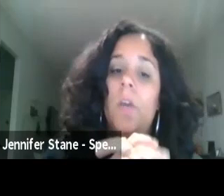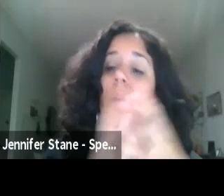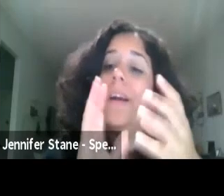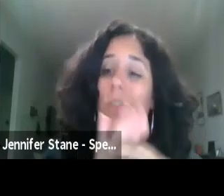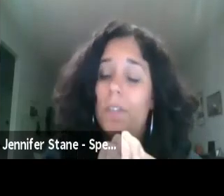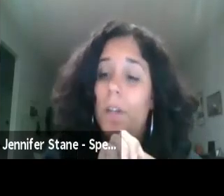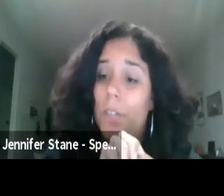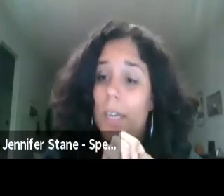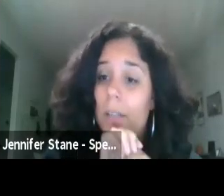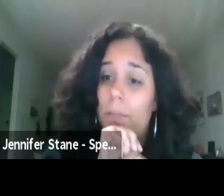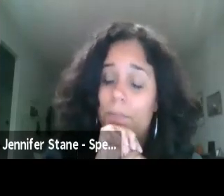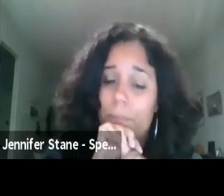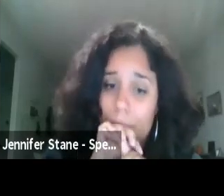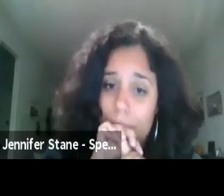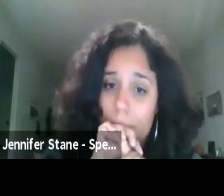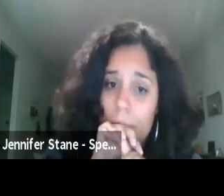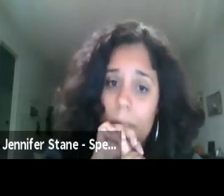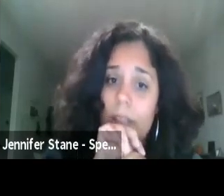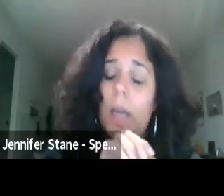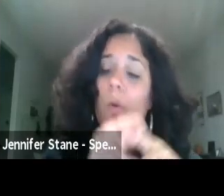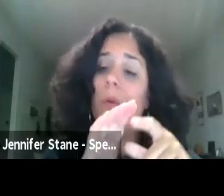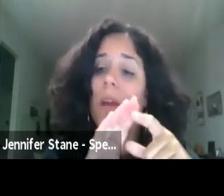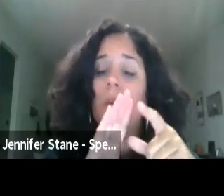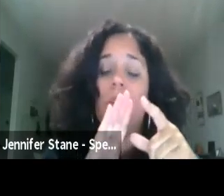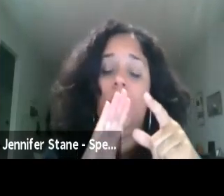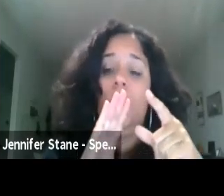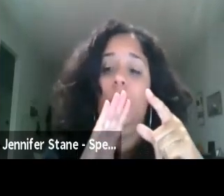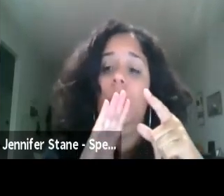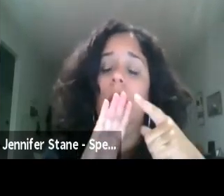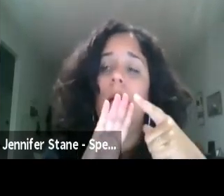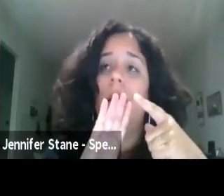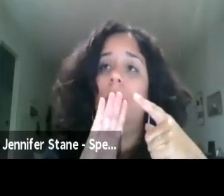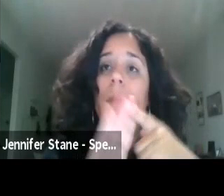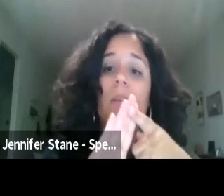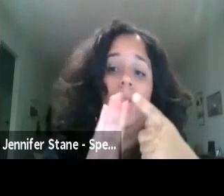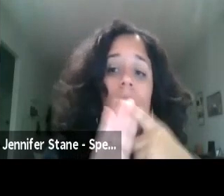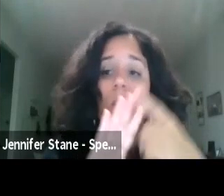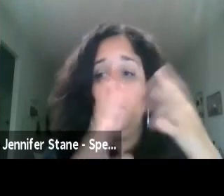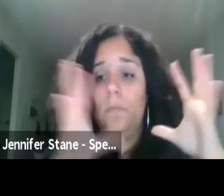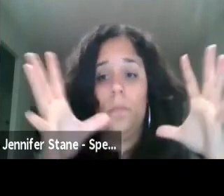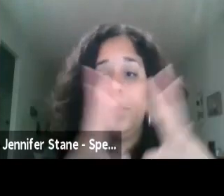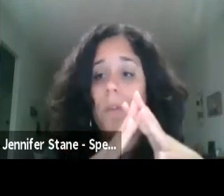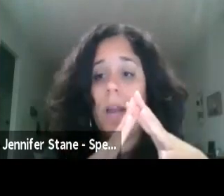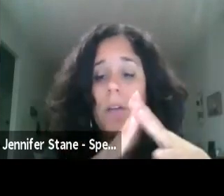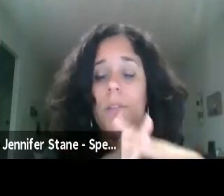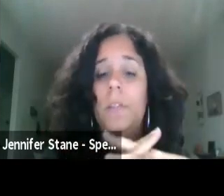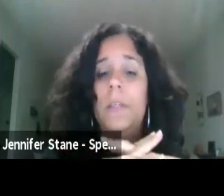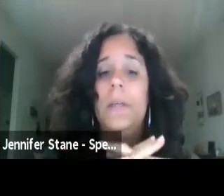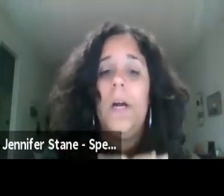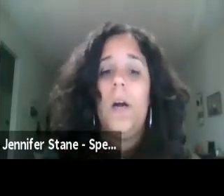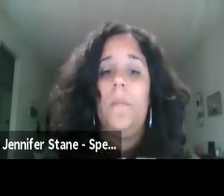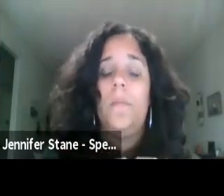disabilities. There are inclusive health trainings. We provide those to medical dental